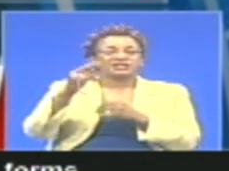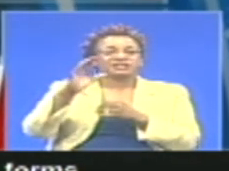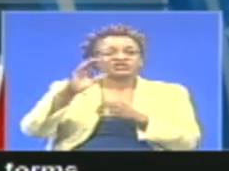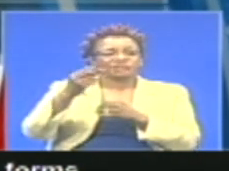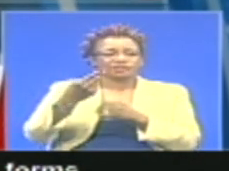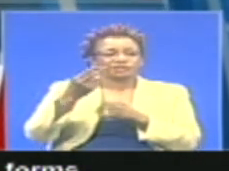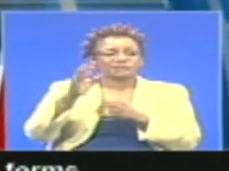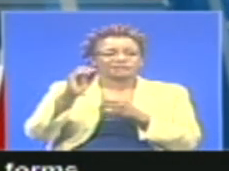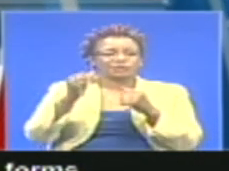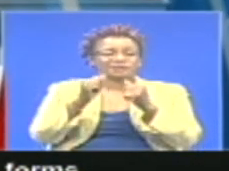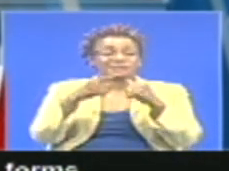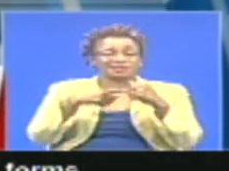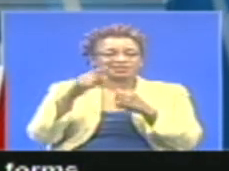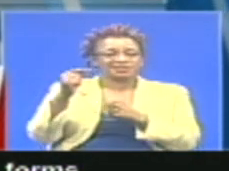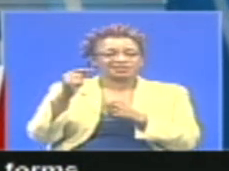KCH-016T,